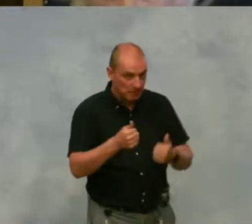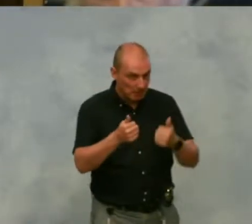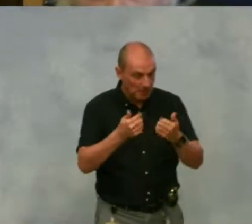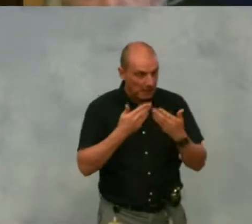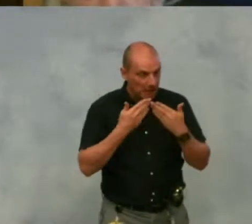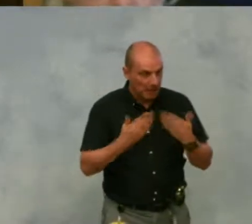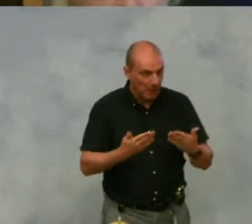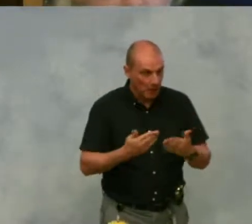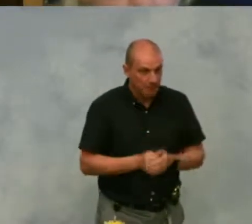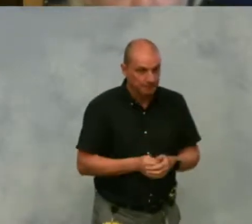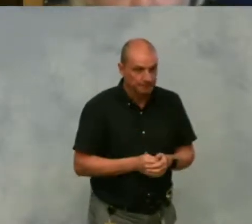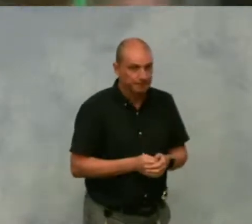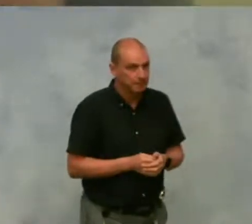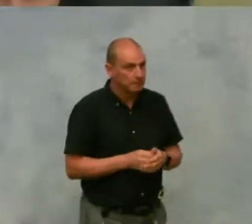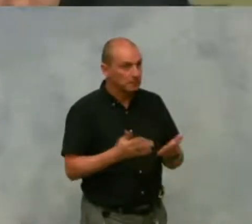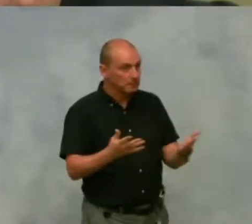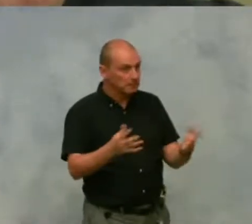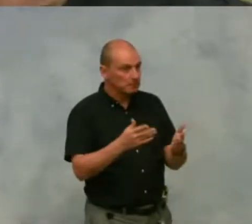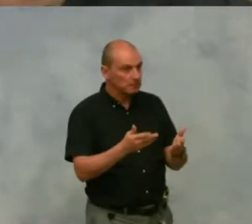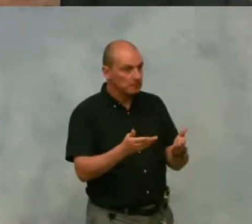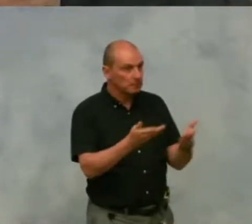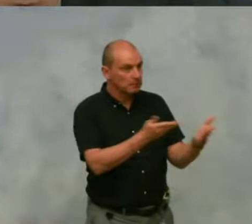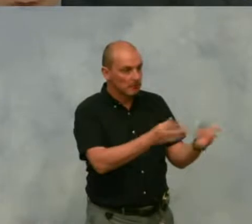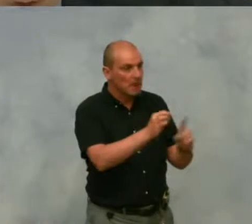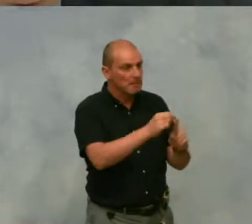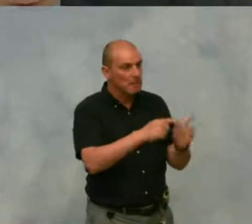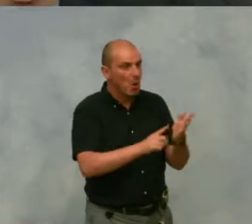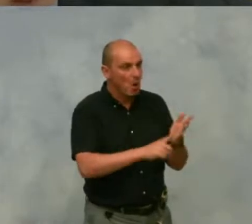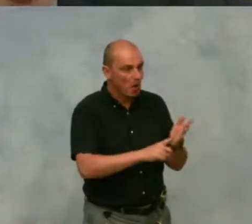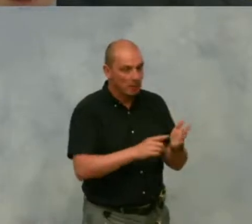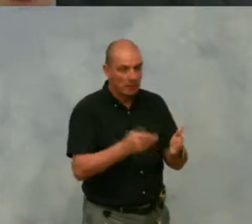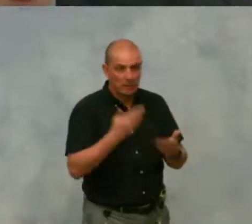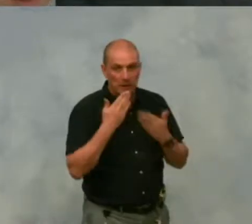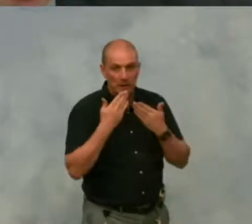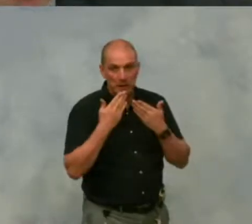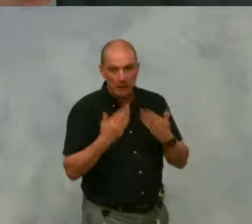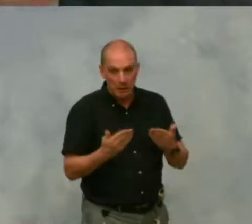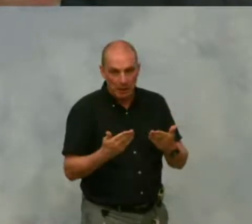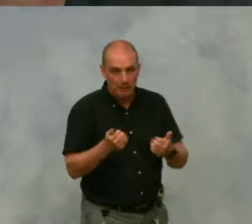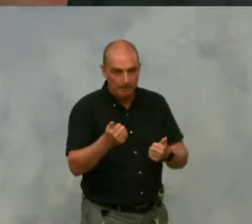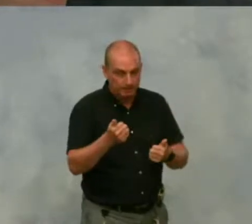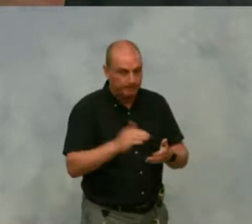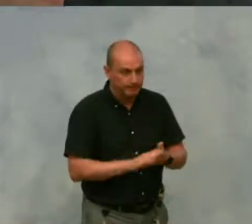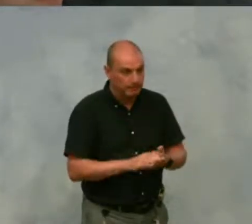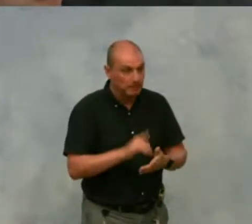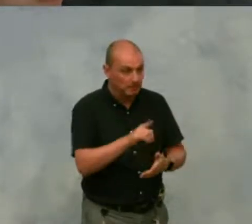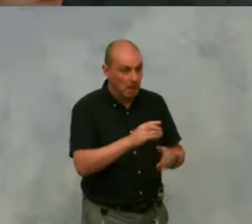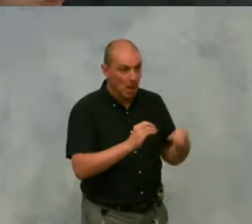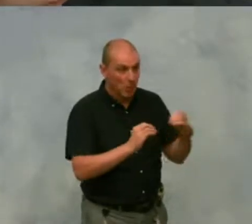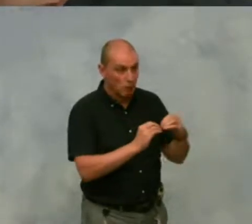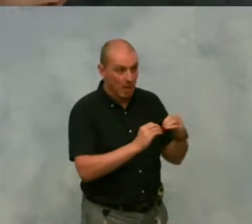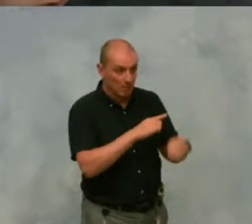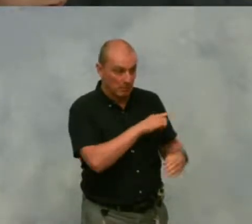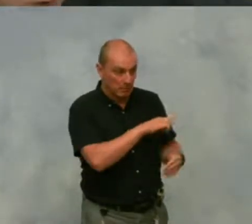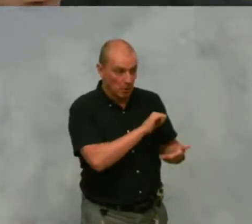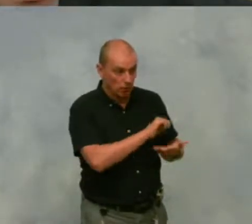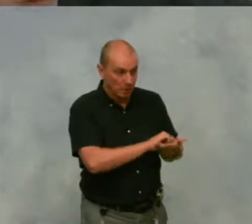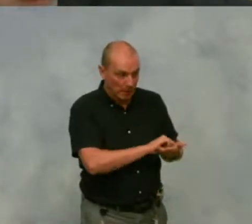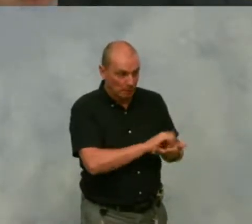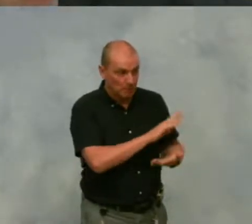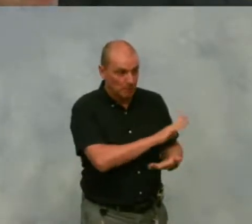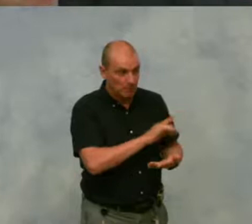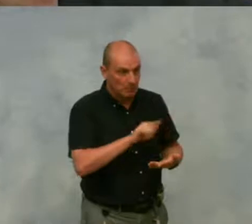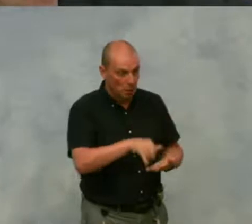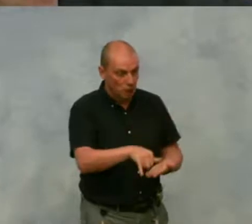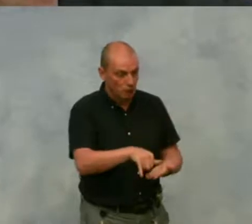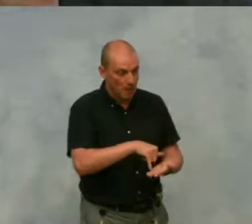Paul, please. Thanks, Chair, and thanks, Councillor Salamati. Brian's right in terms of how the